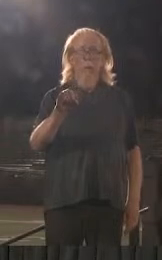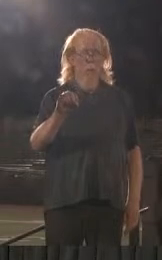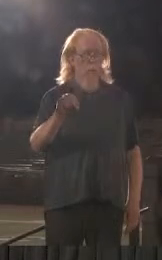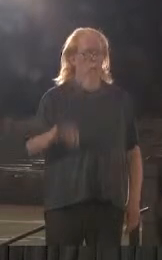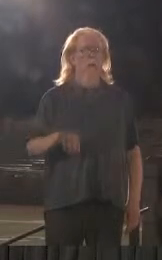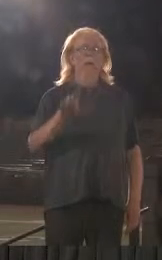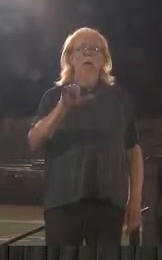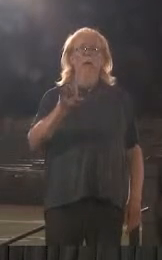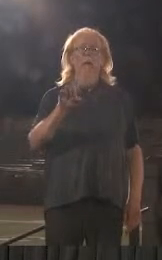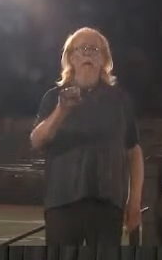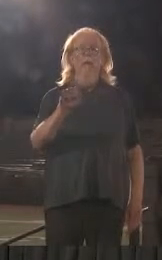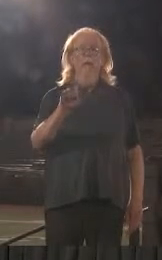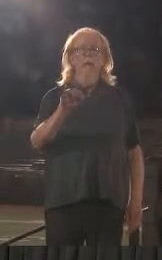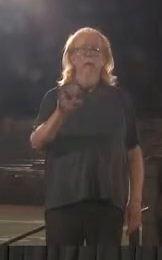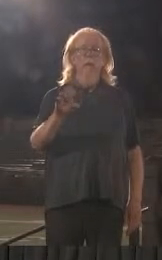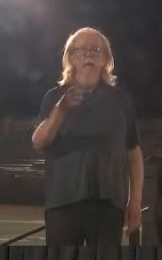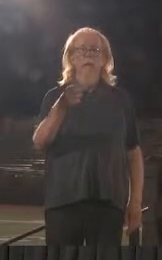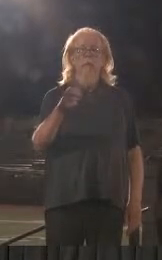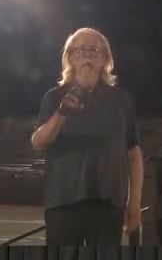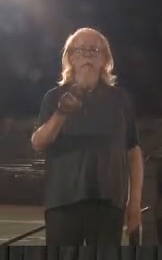Leslie Carrillo Hernandez,